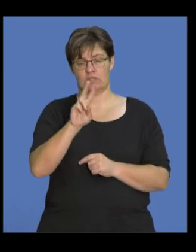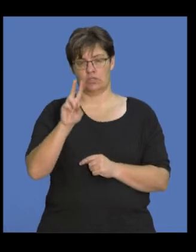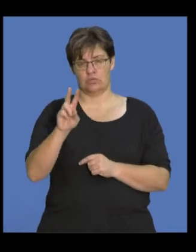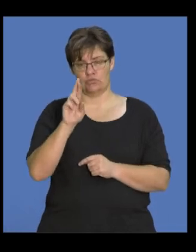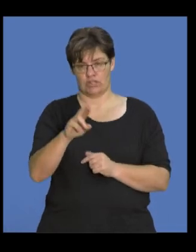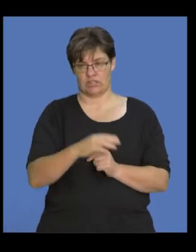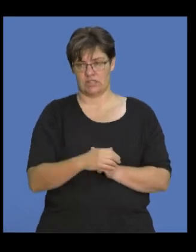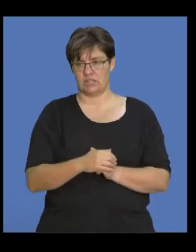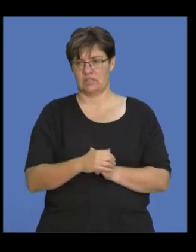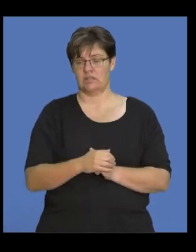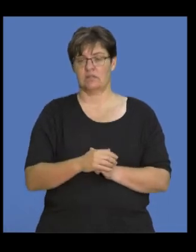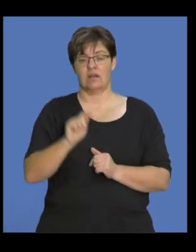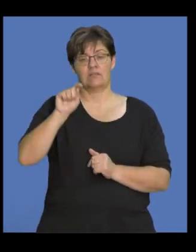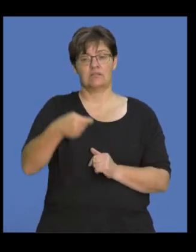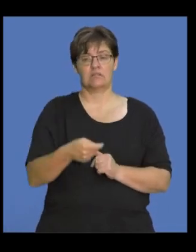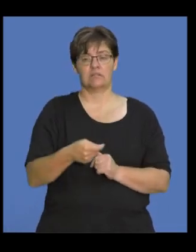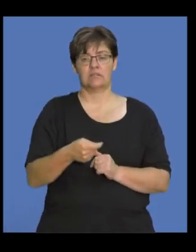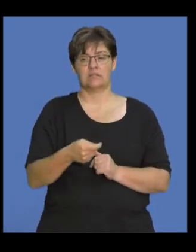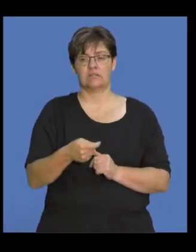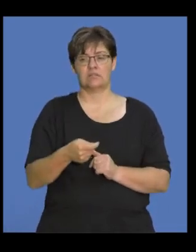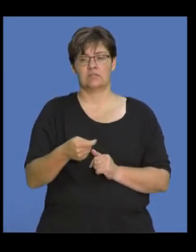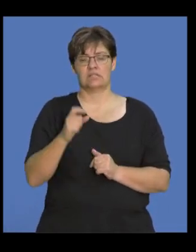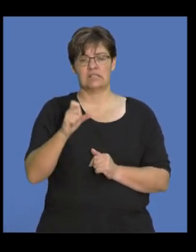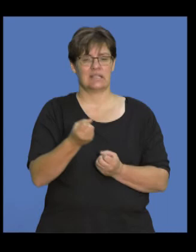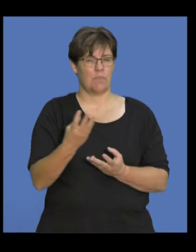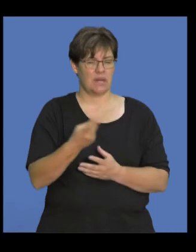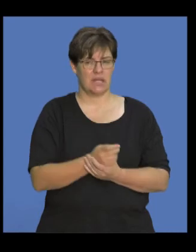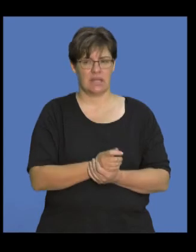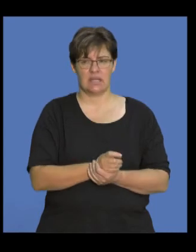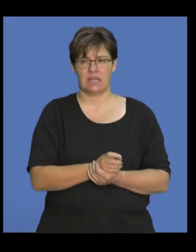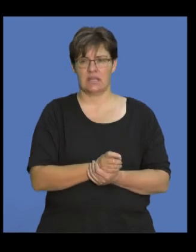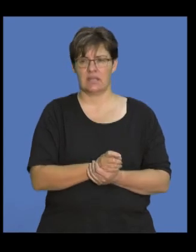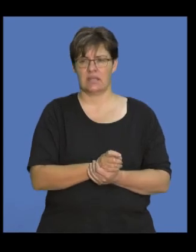912,922 rands. And let's just look at how many cents are there.